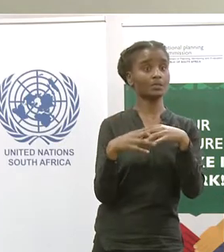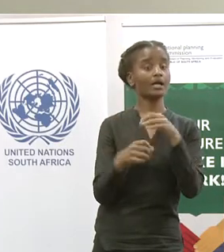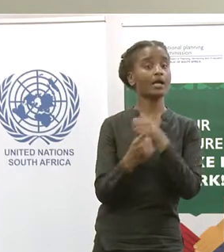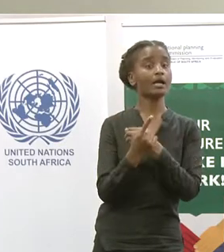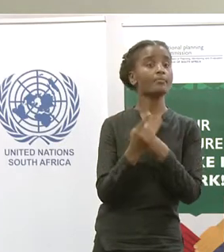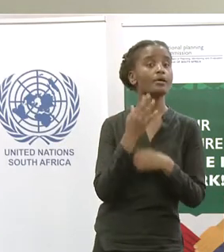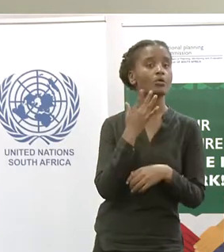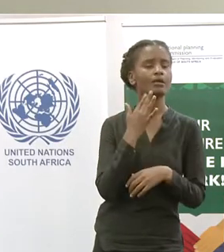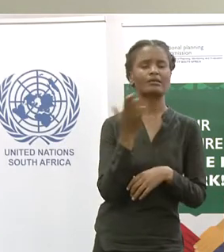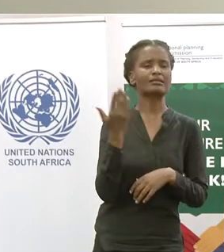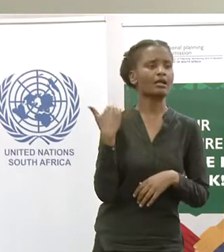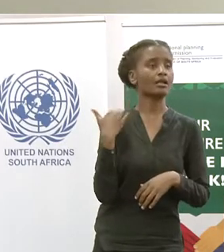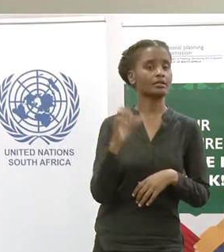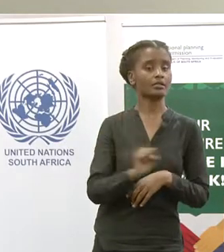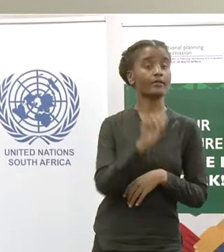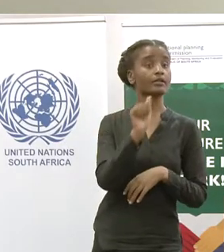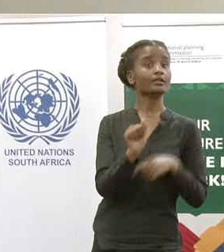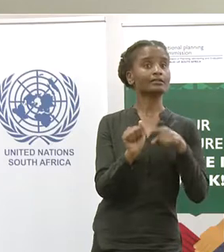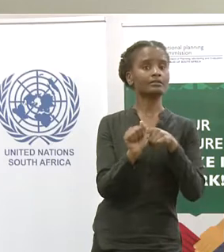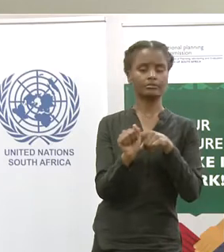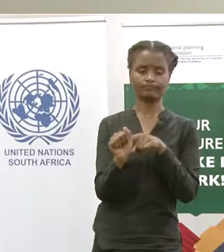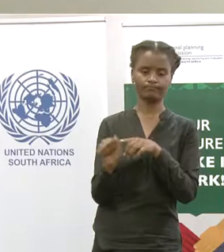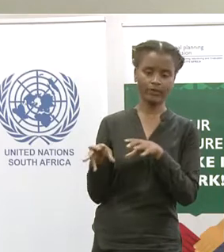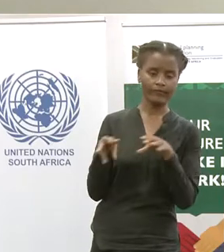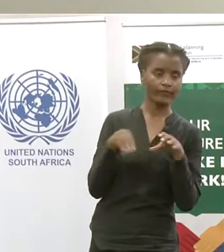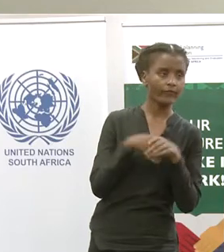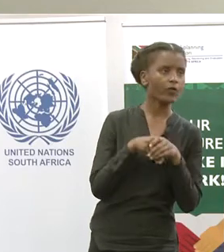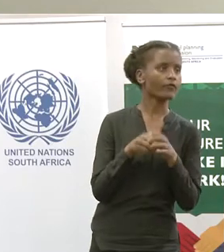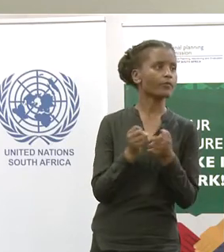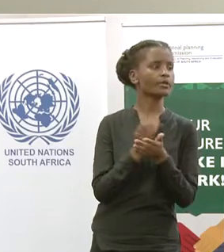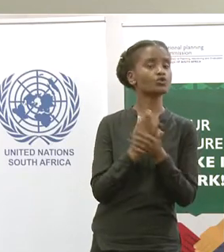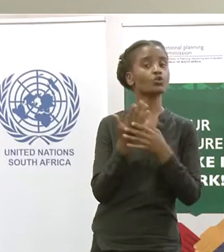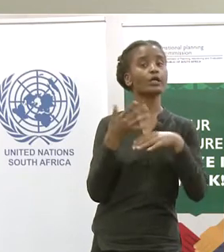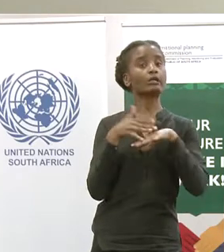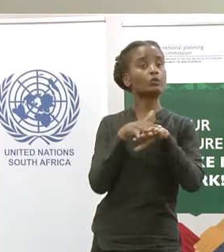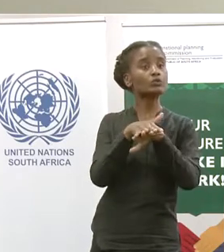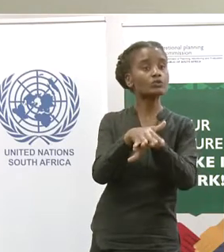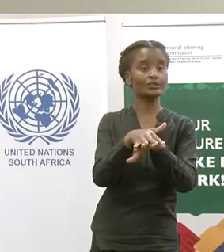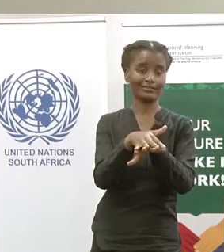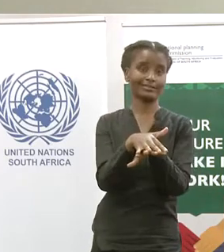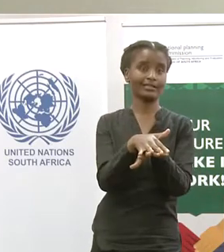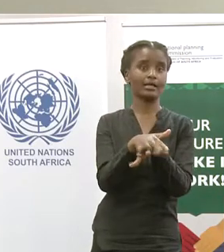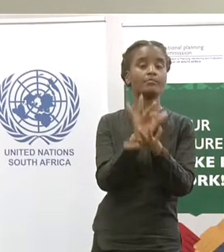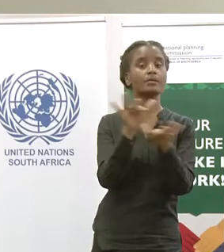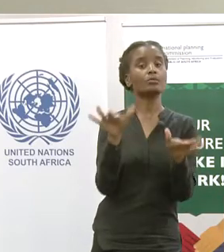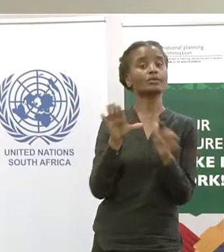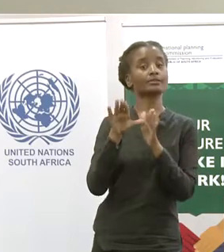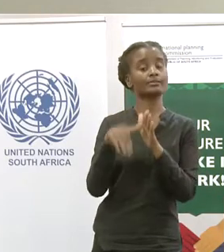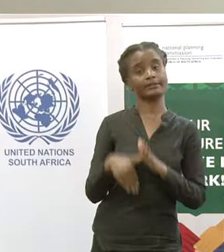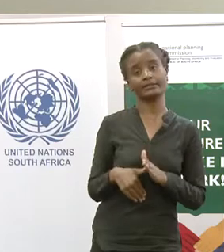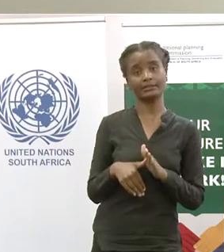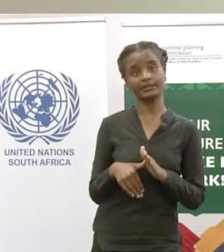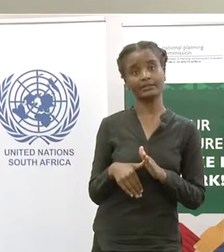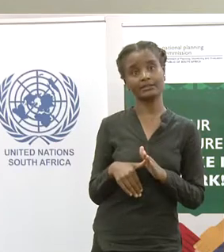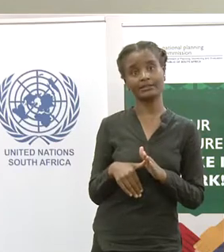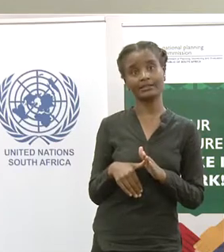Africans were engaged in ensuring the inclusion and integration of people with disabilities in our